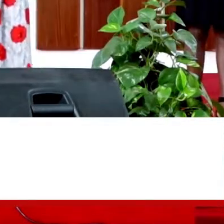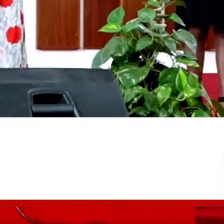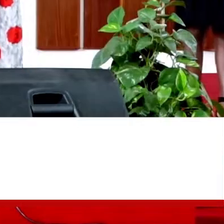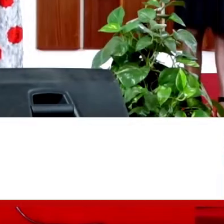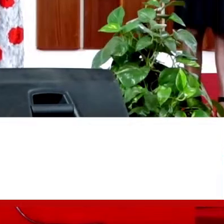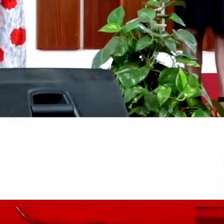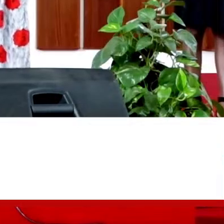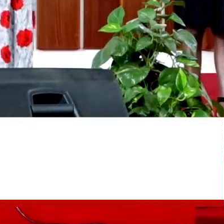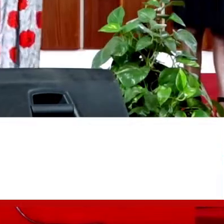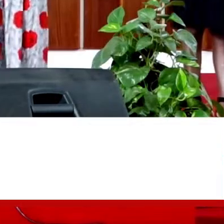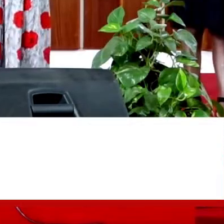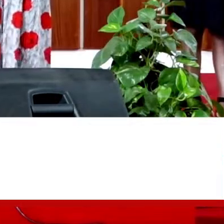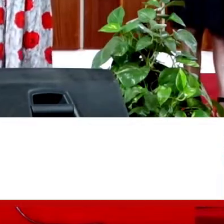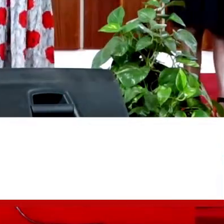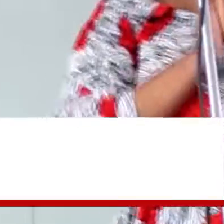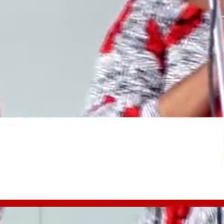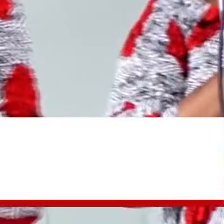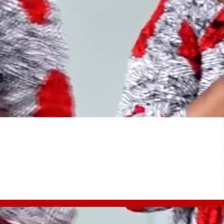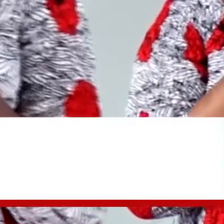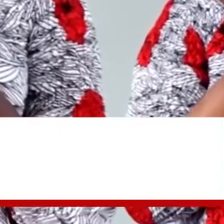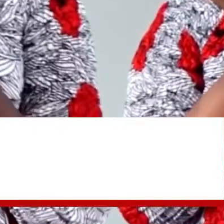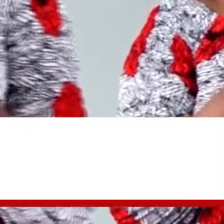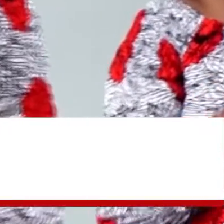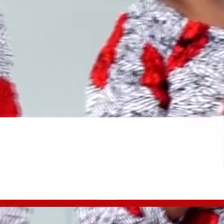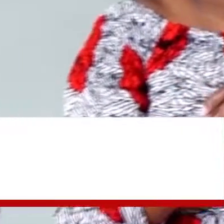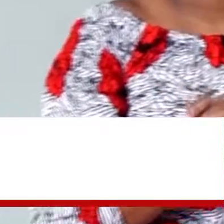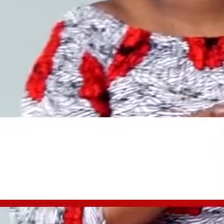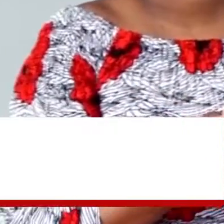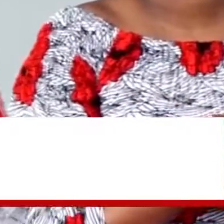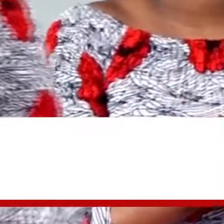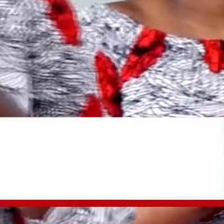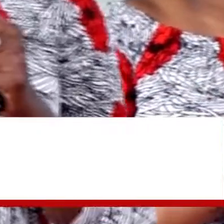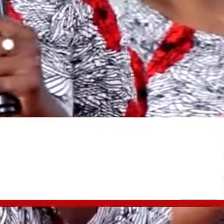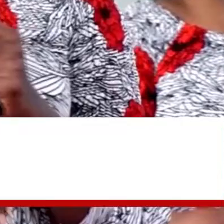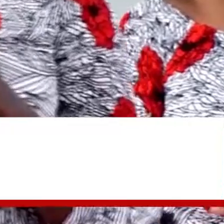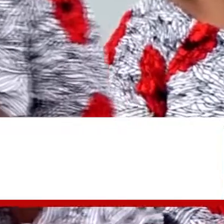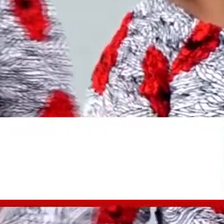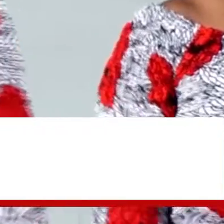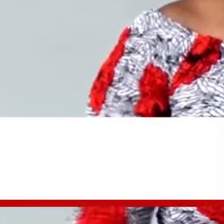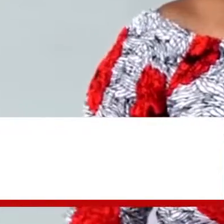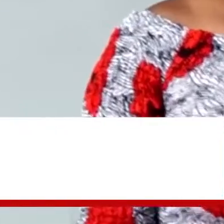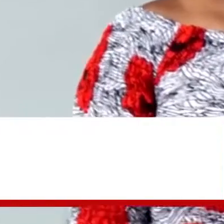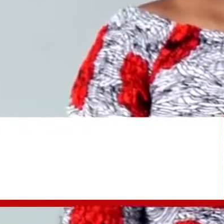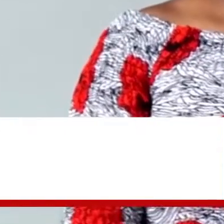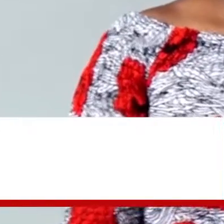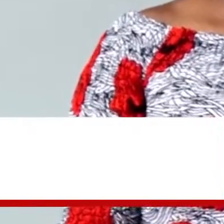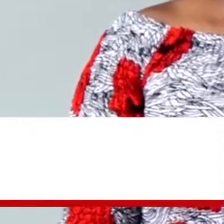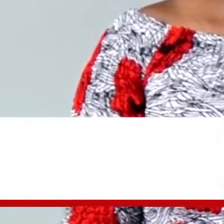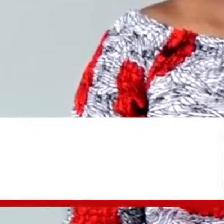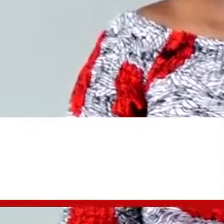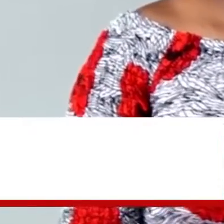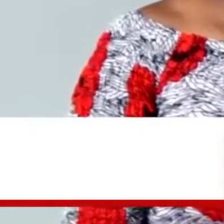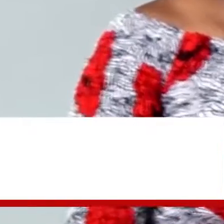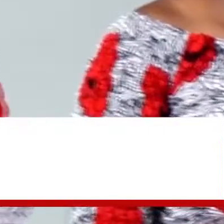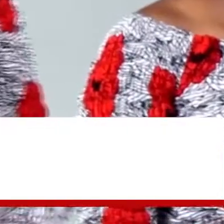Hallelujah. Indeed, our God is faithful. He never fails. Whatever he says comes to pass, and that is why we